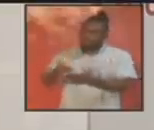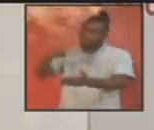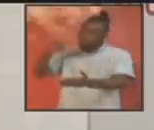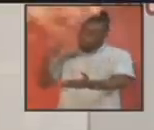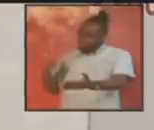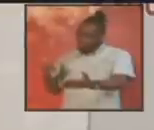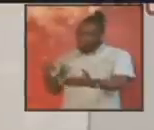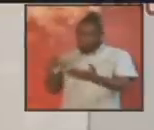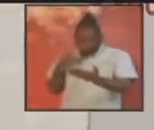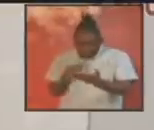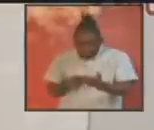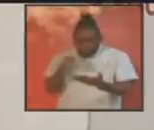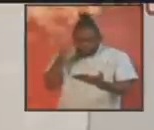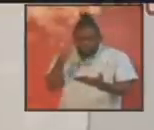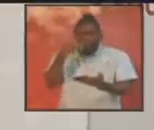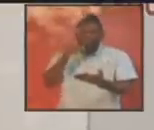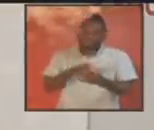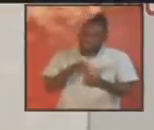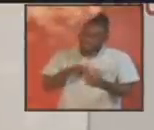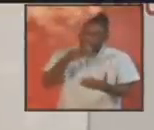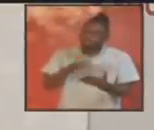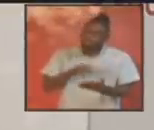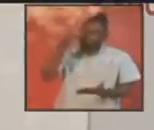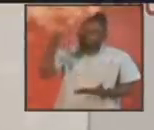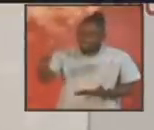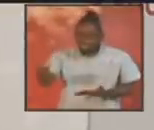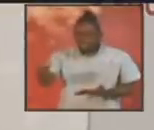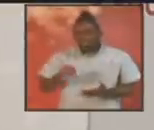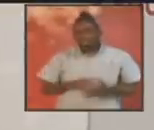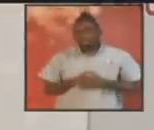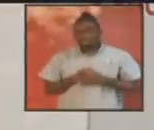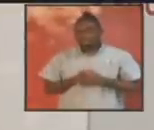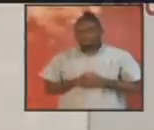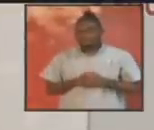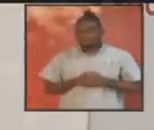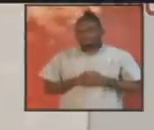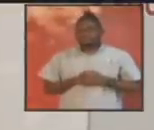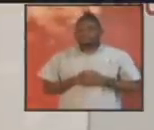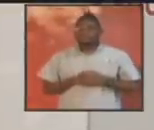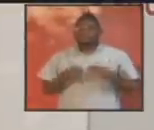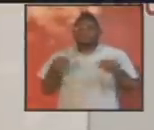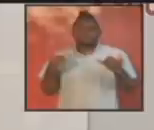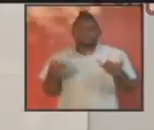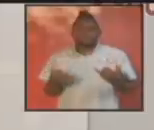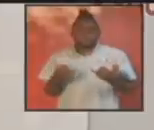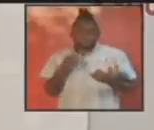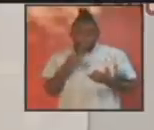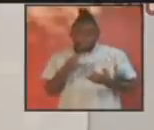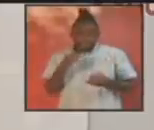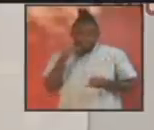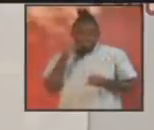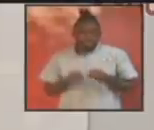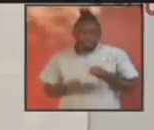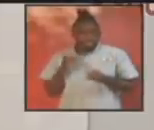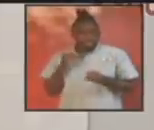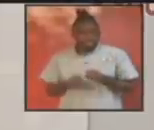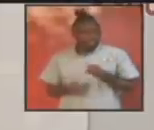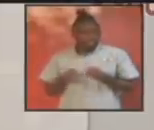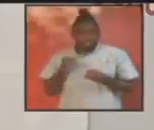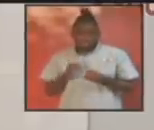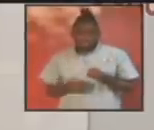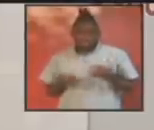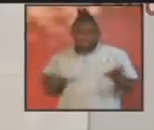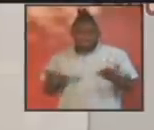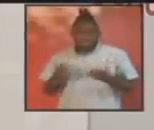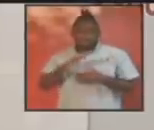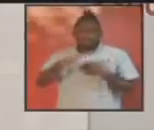formal arrangement, and that is currently in place. I just want to close by indicating that these broader efforts being engaged